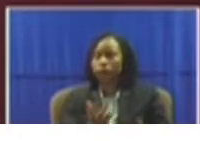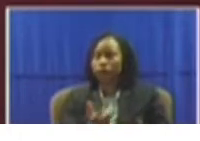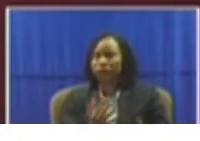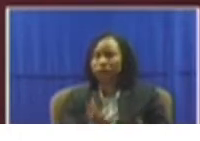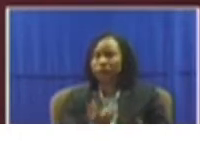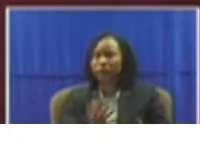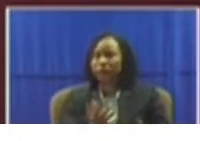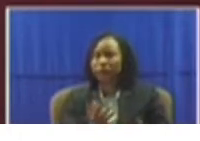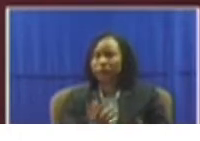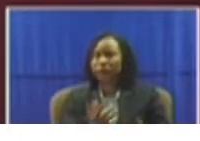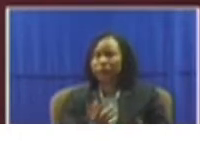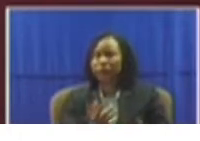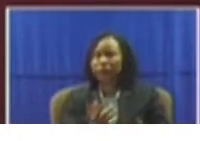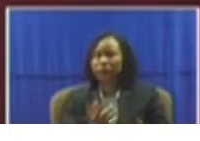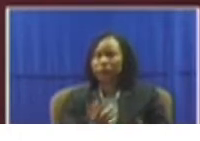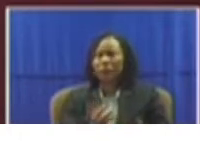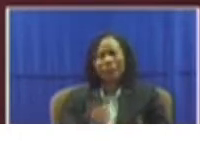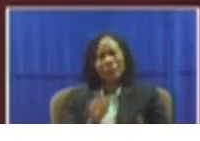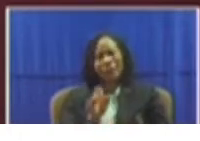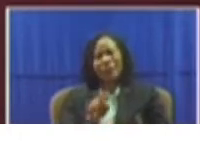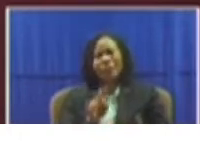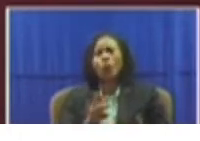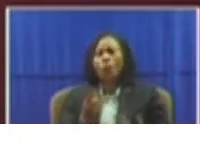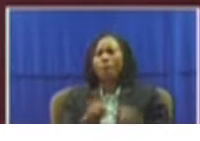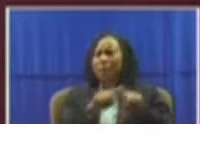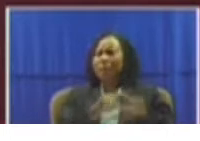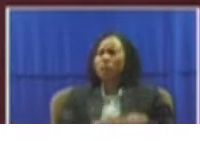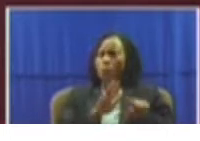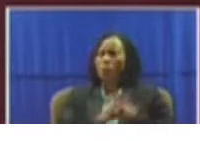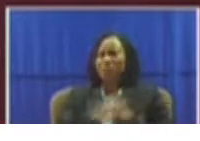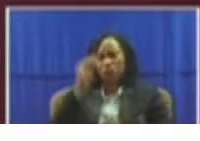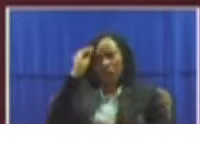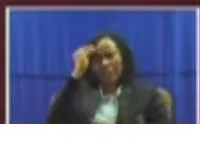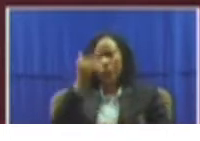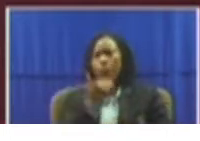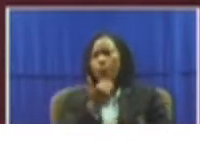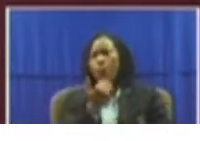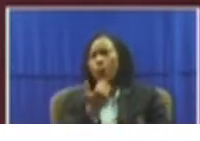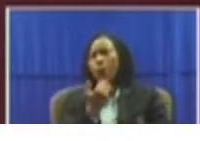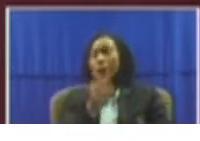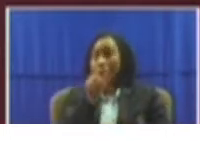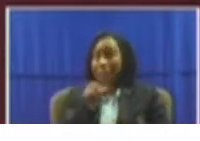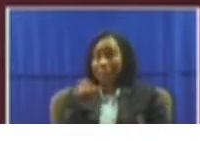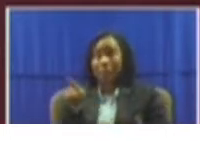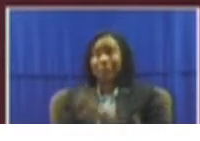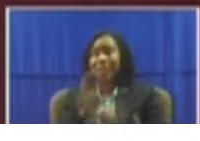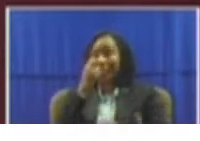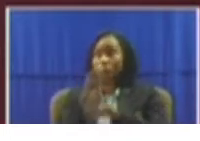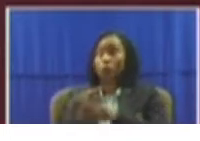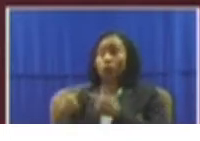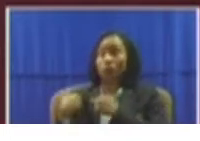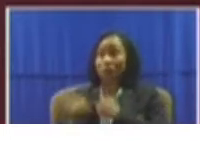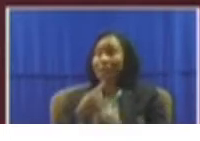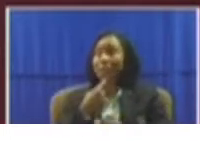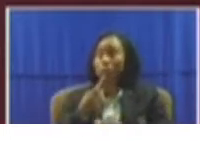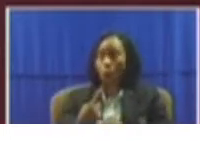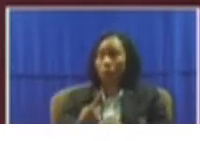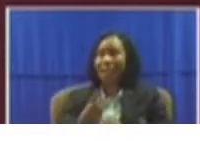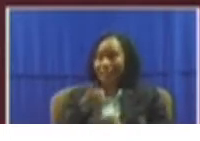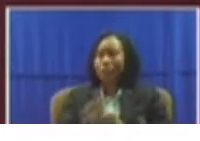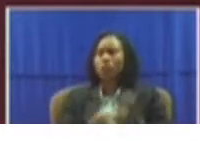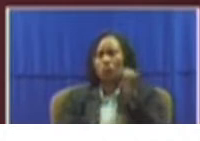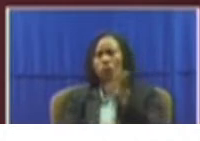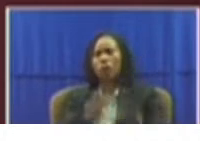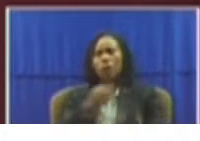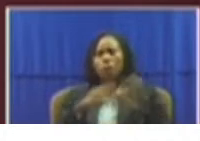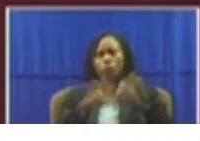whose interests are to count, and it contains inevitable distributional or structural problems. Even if one were